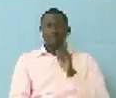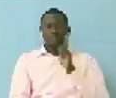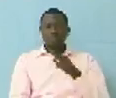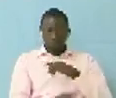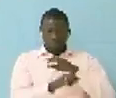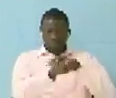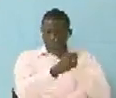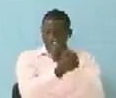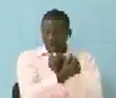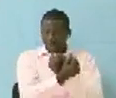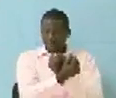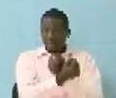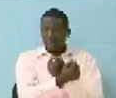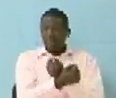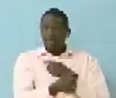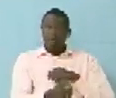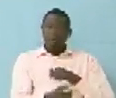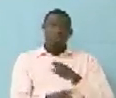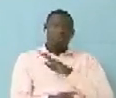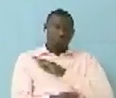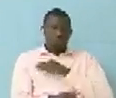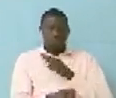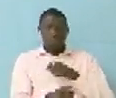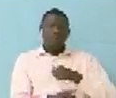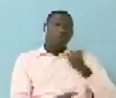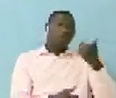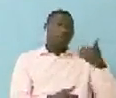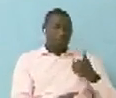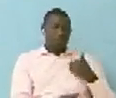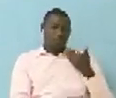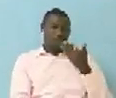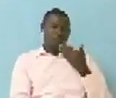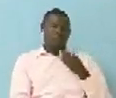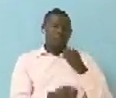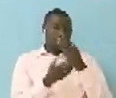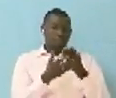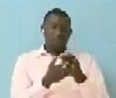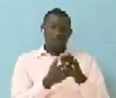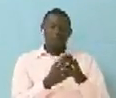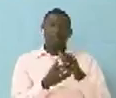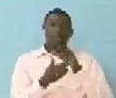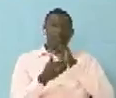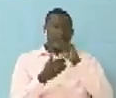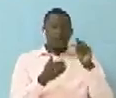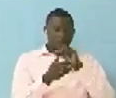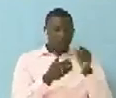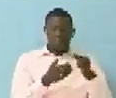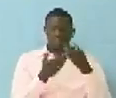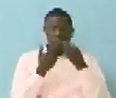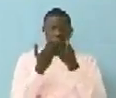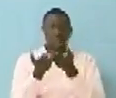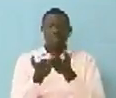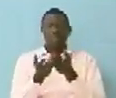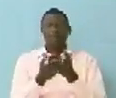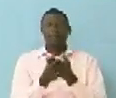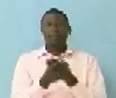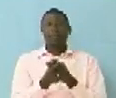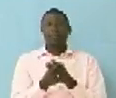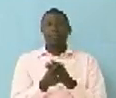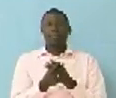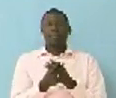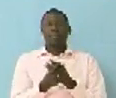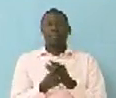That also there were other people. He has mentioned the names. I've mentioned the names